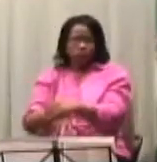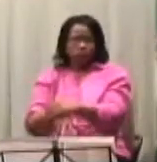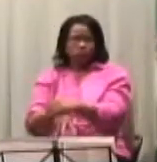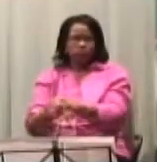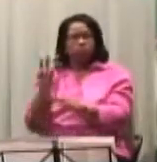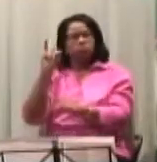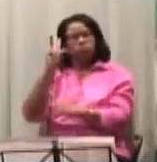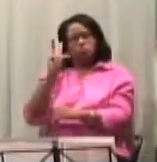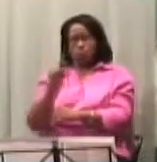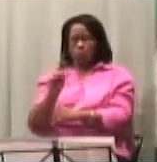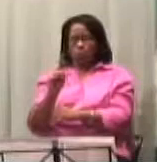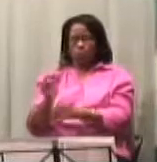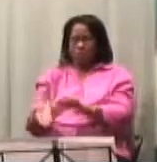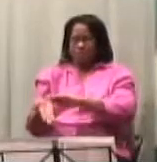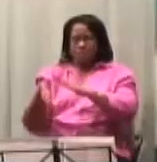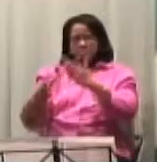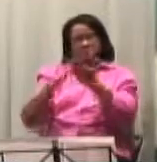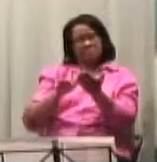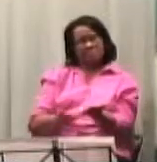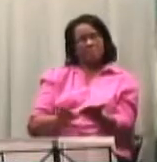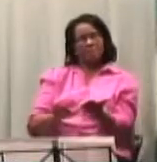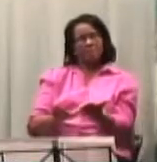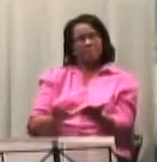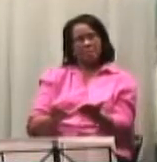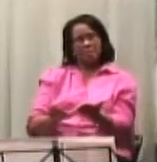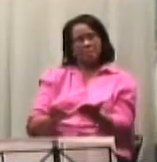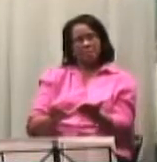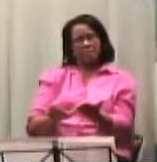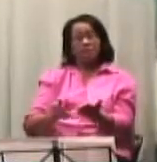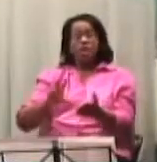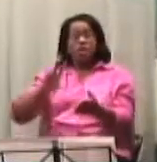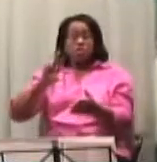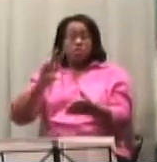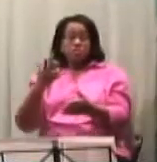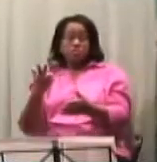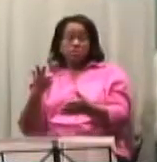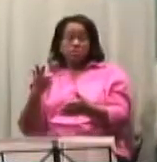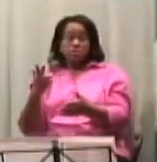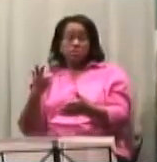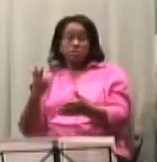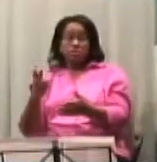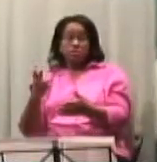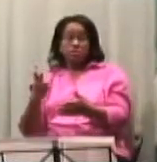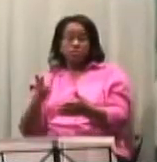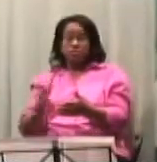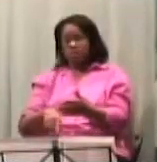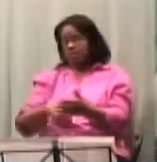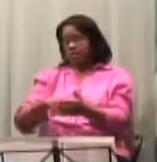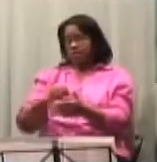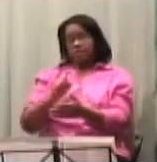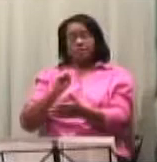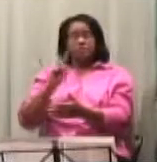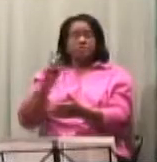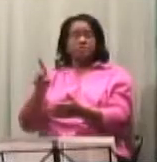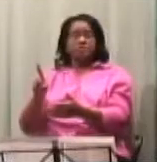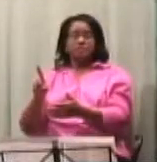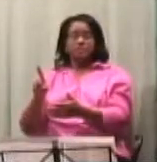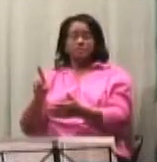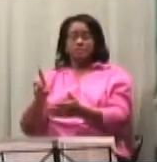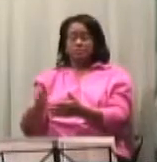away. Others fell among thorns, and the thorns grew up and choked